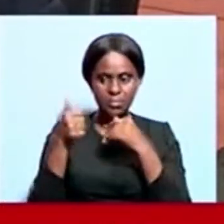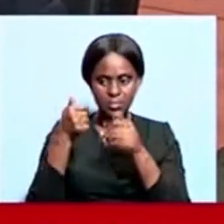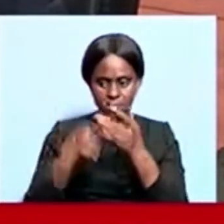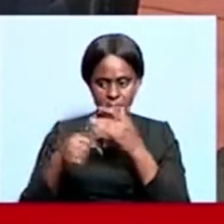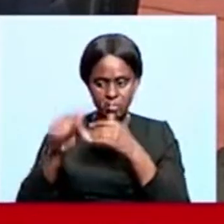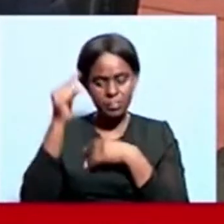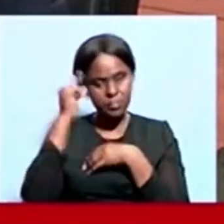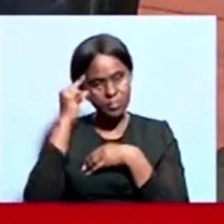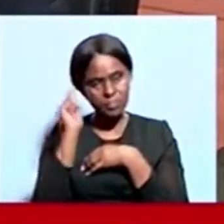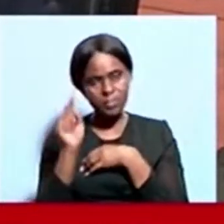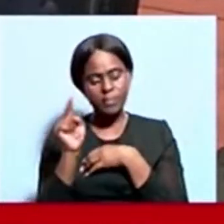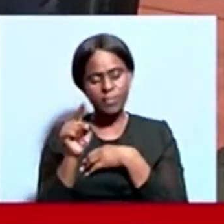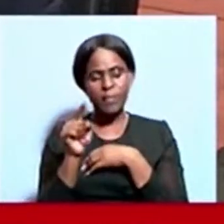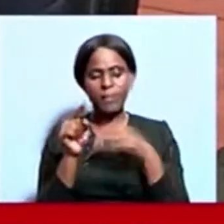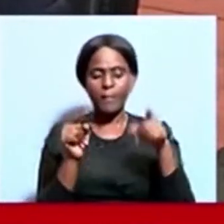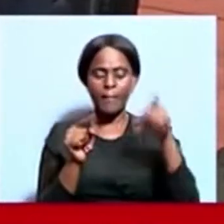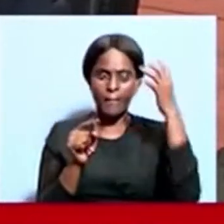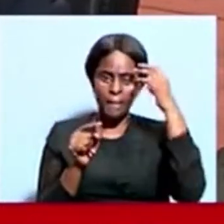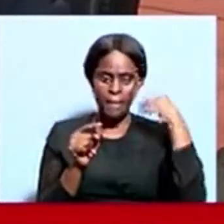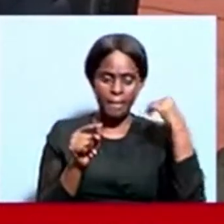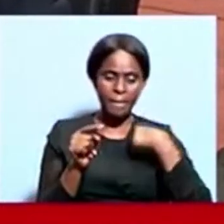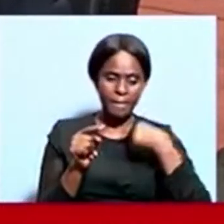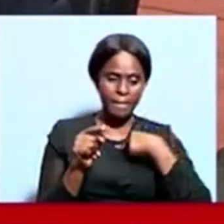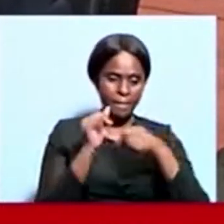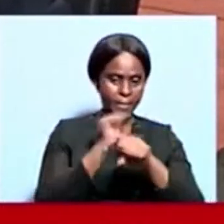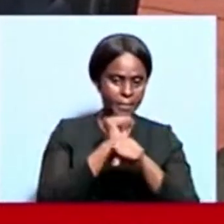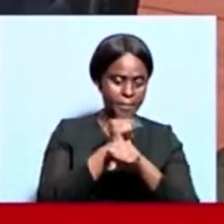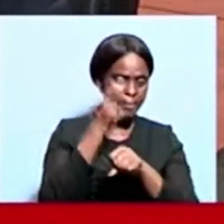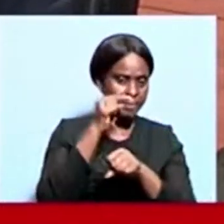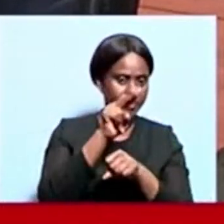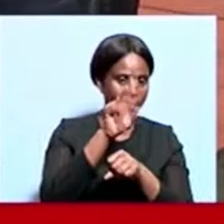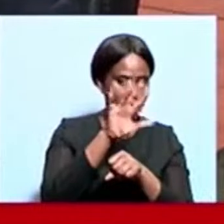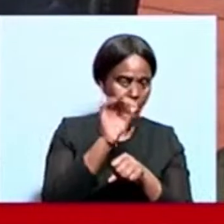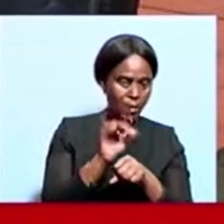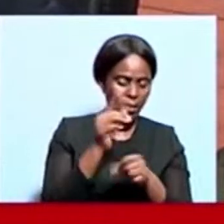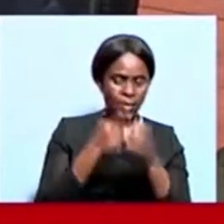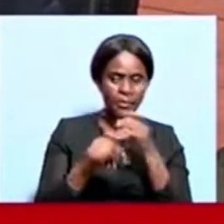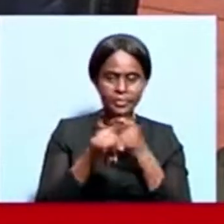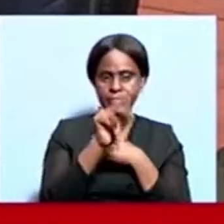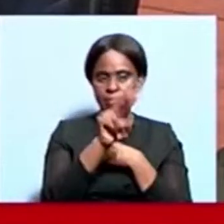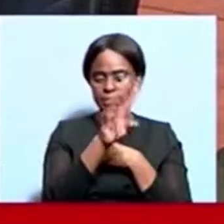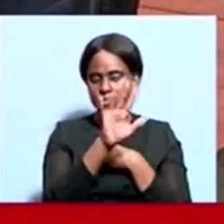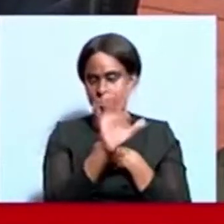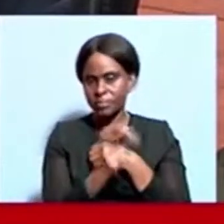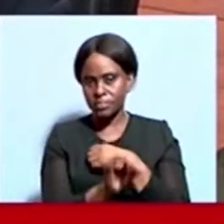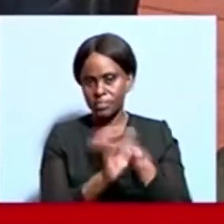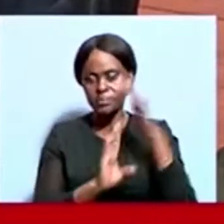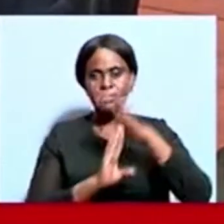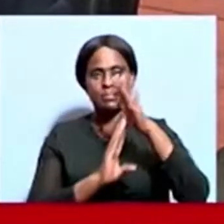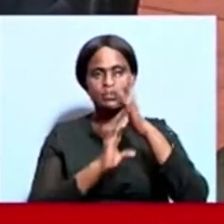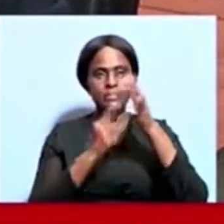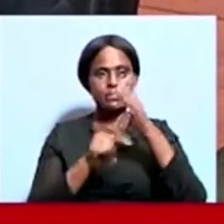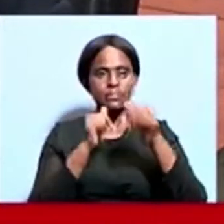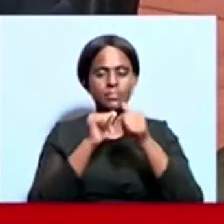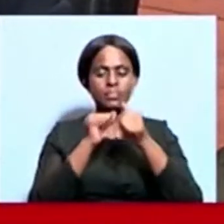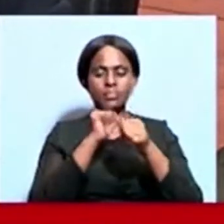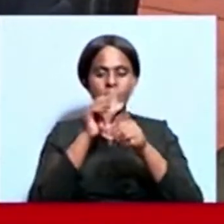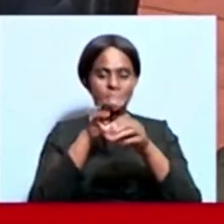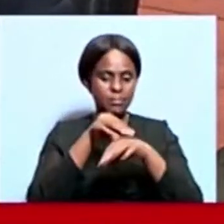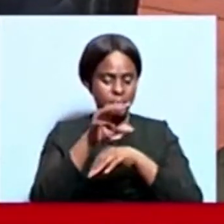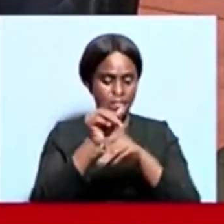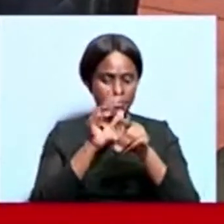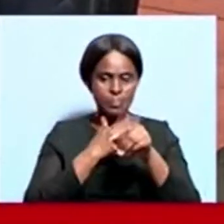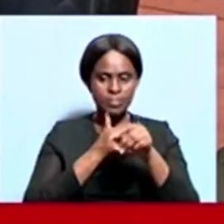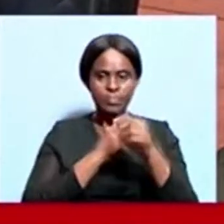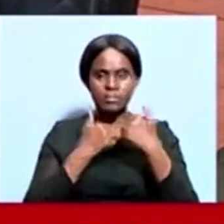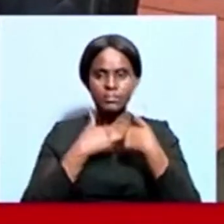think. Each officer will say, me, I'll wait for 25%. What is that 25% threshold, which is not guided? I've